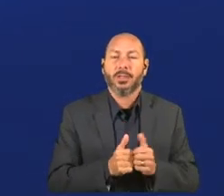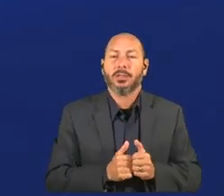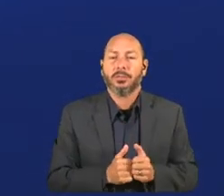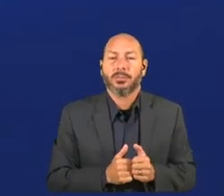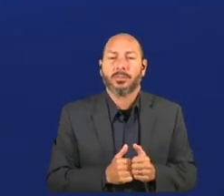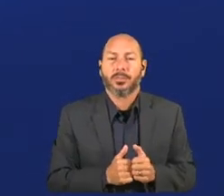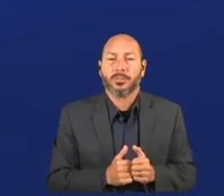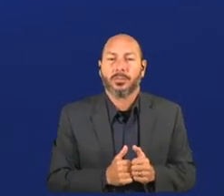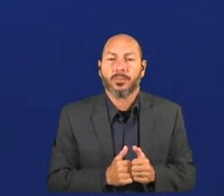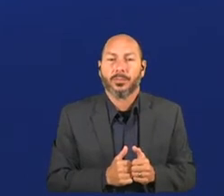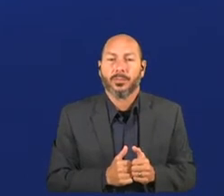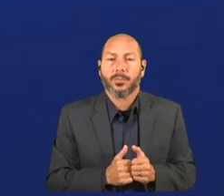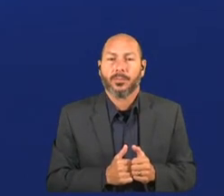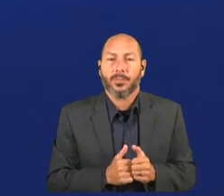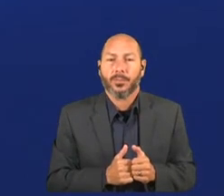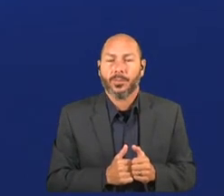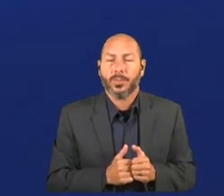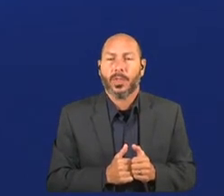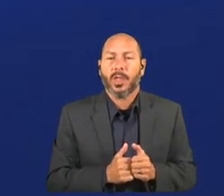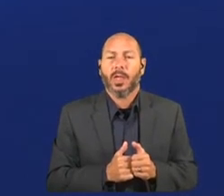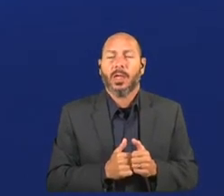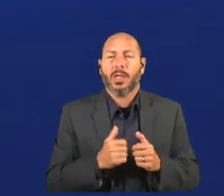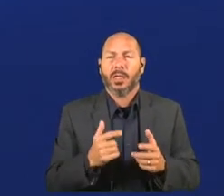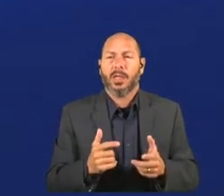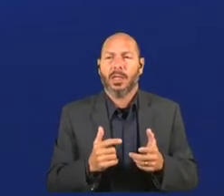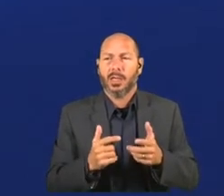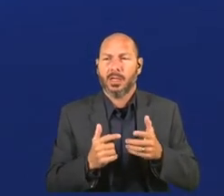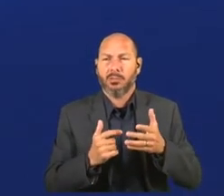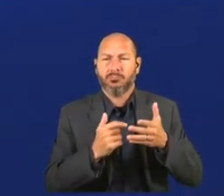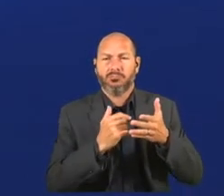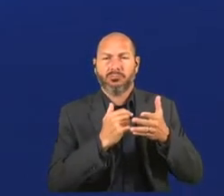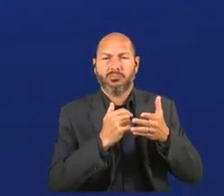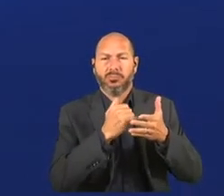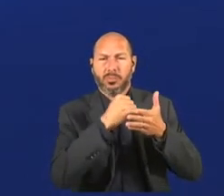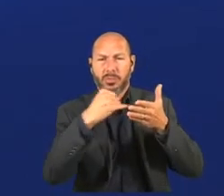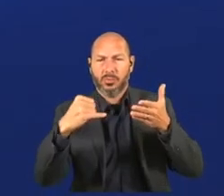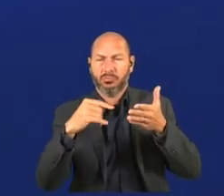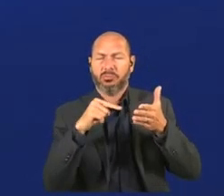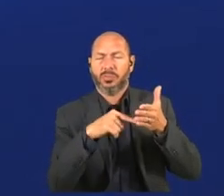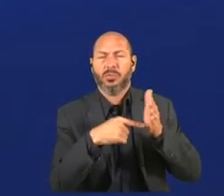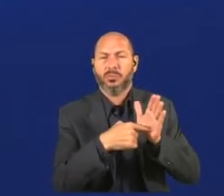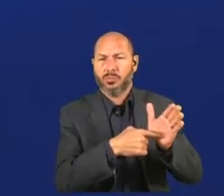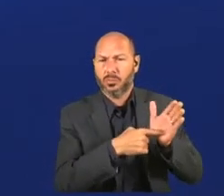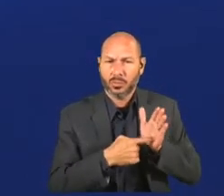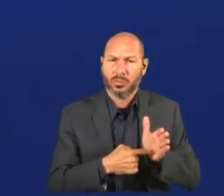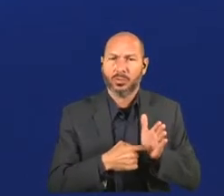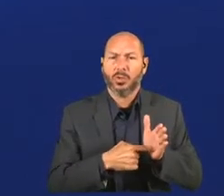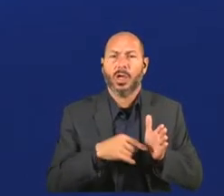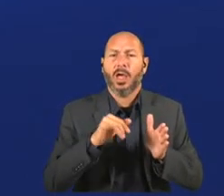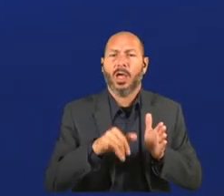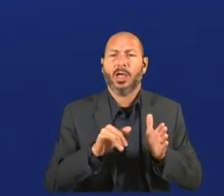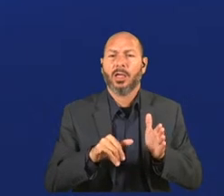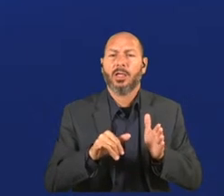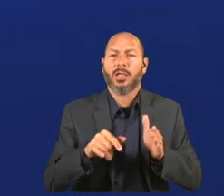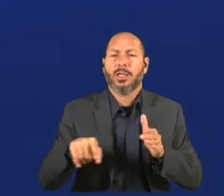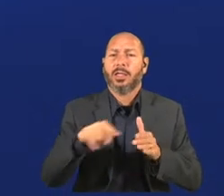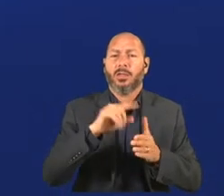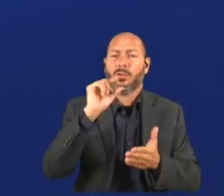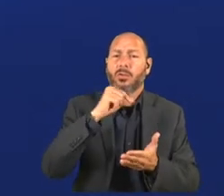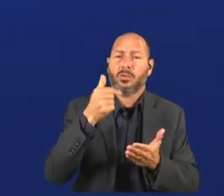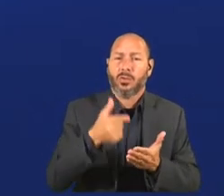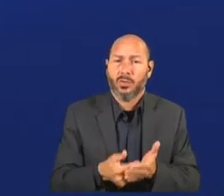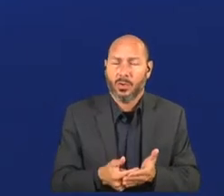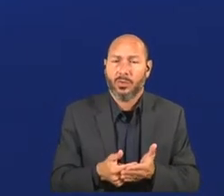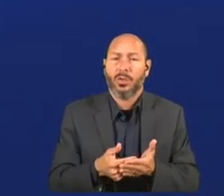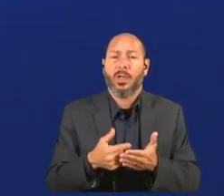and our graph shows, our folks are waiting 3 months without any revenue after they graduate because they can't